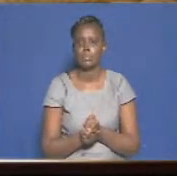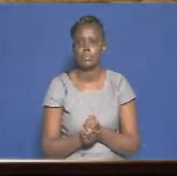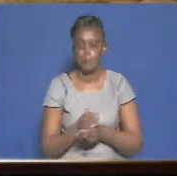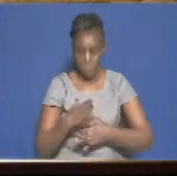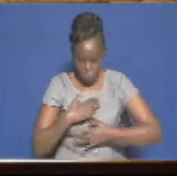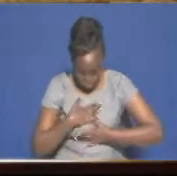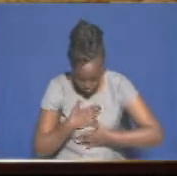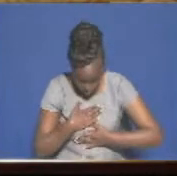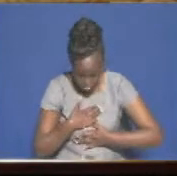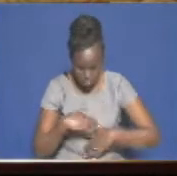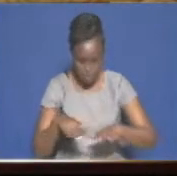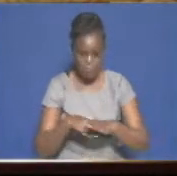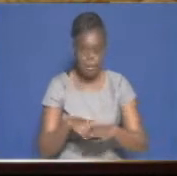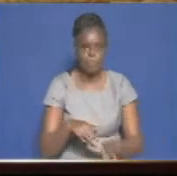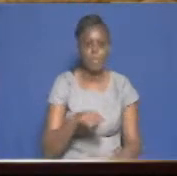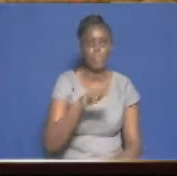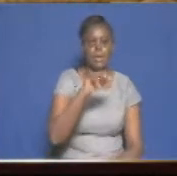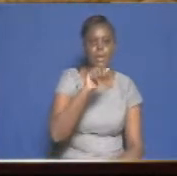Songa.